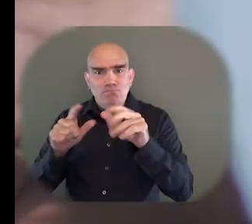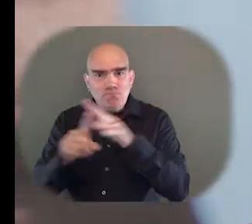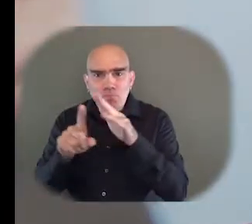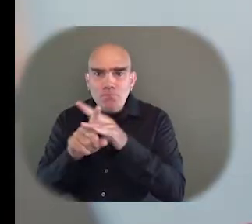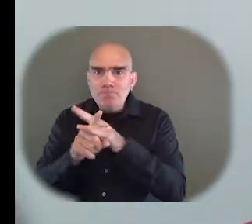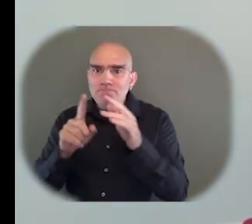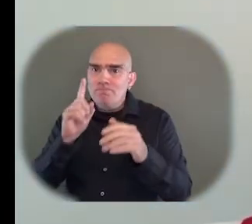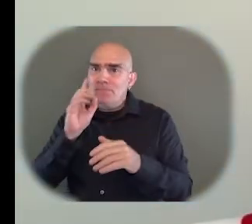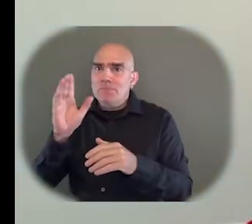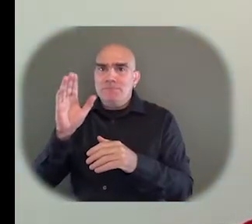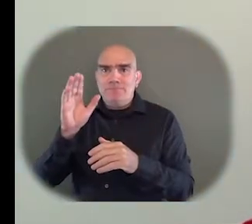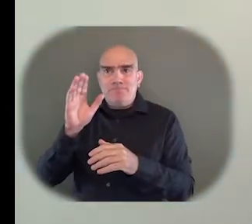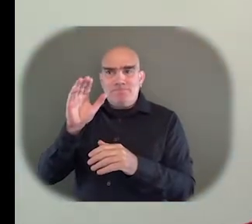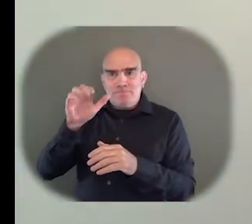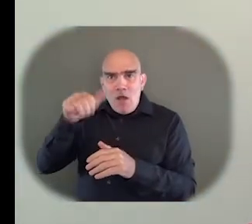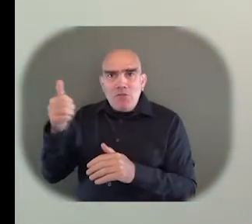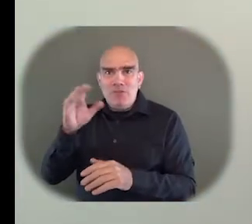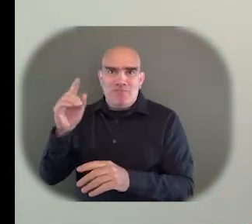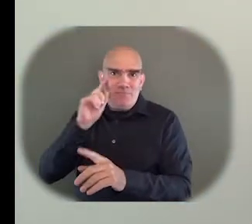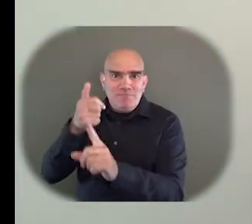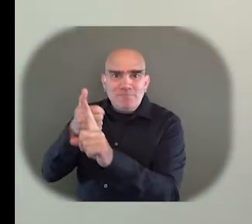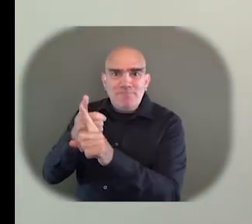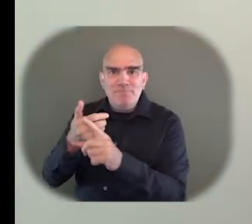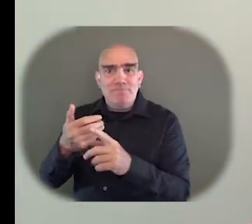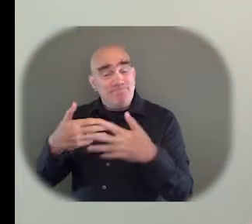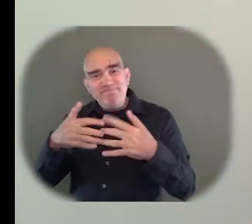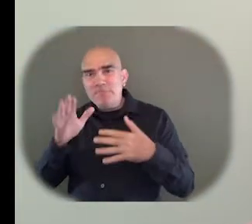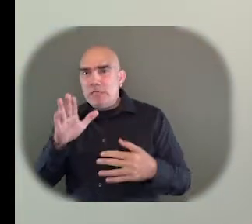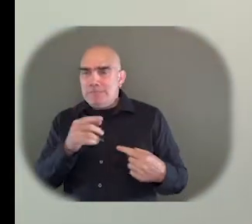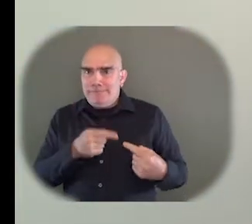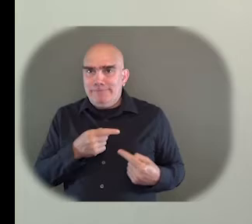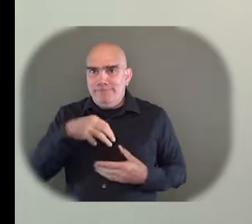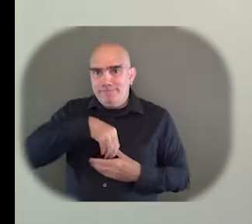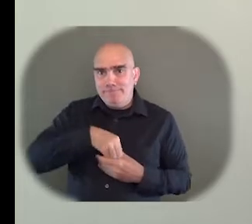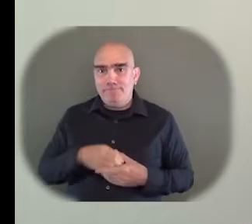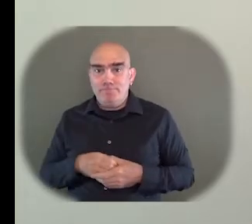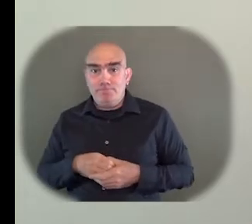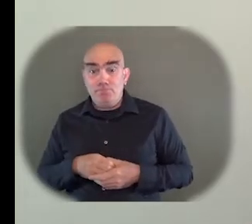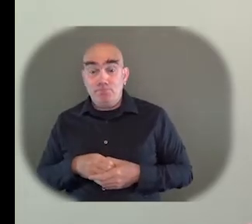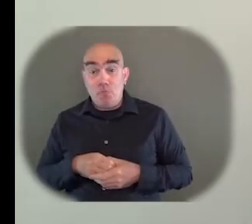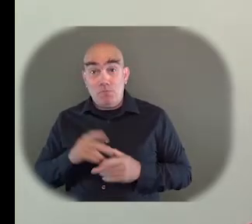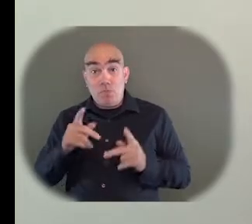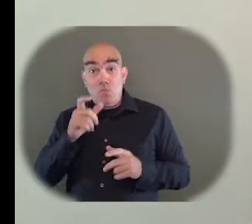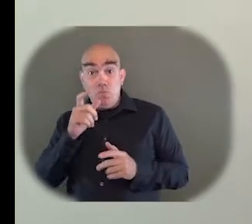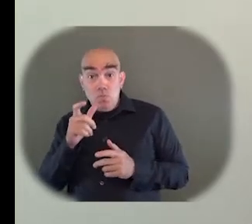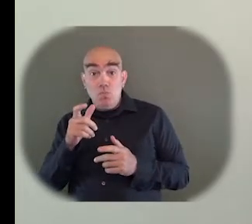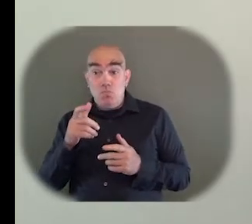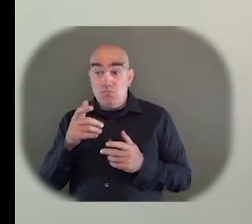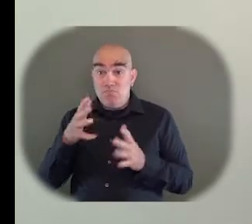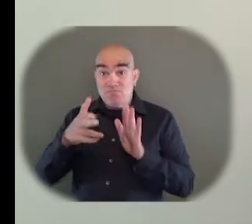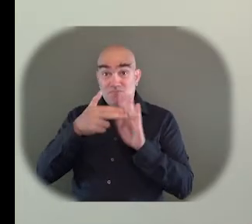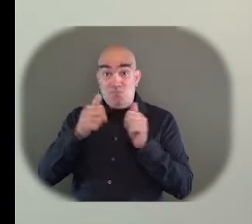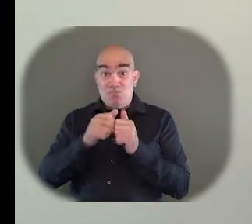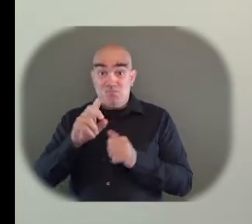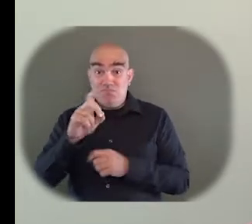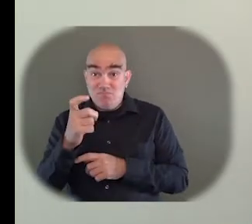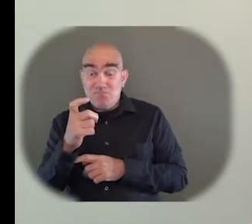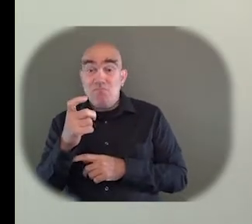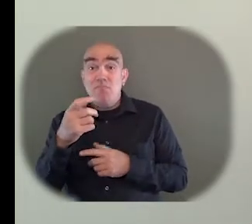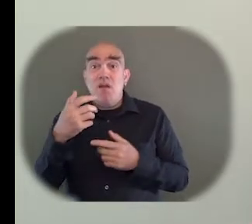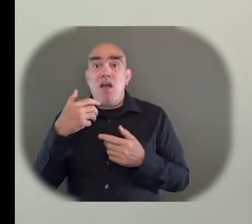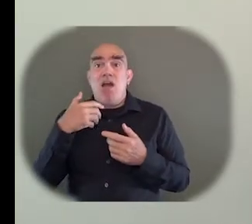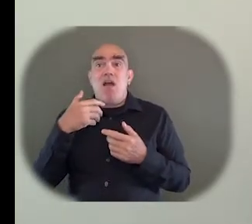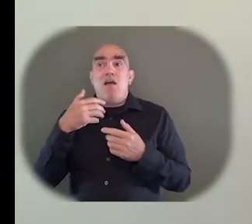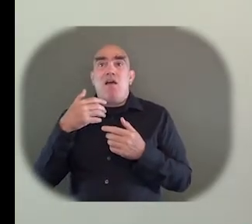struggles. People who have been diagnosed with depression have claimed that their experience led them to better understand why it's important